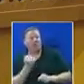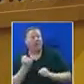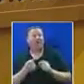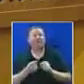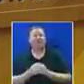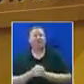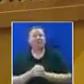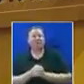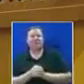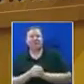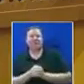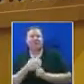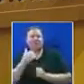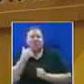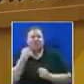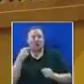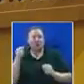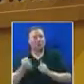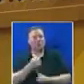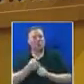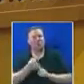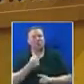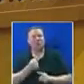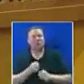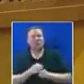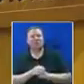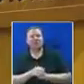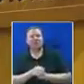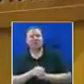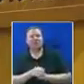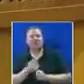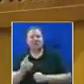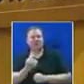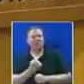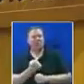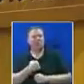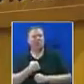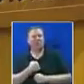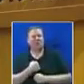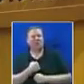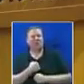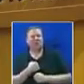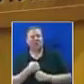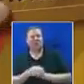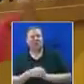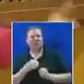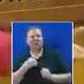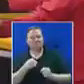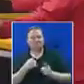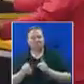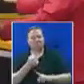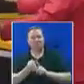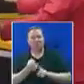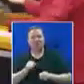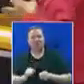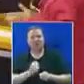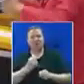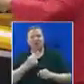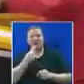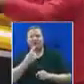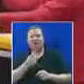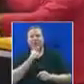Chair. The way you want to abuse it. No, no, you but come to me and you say to me, Chair, I abuse Chair, my wife. I give you Chair. The fact.